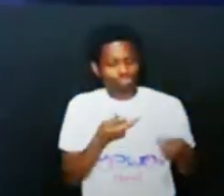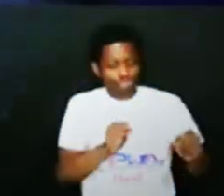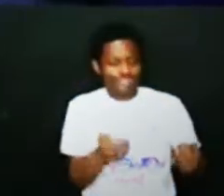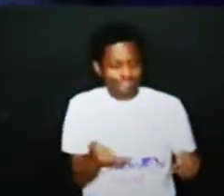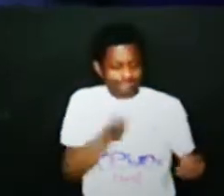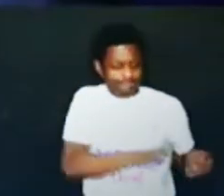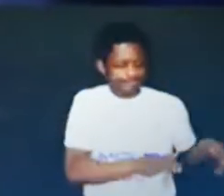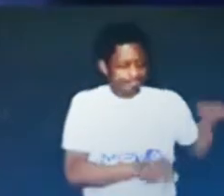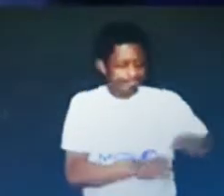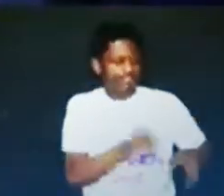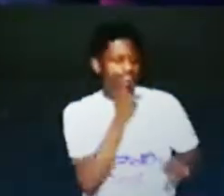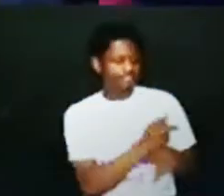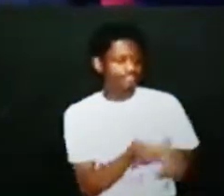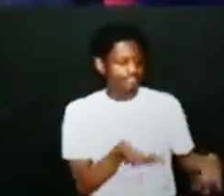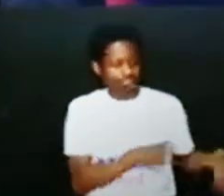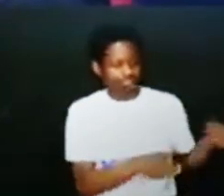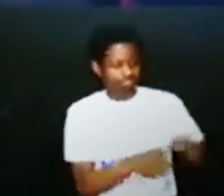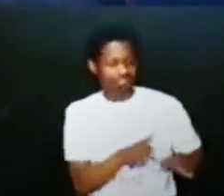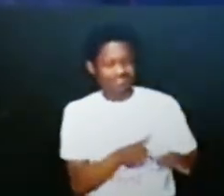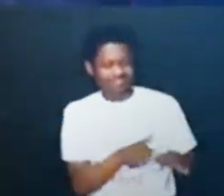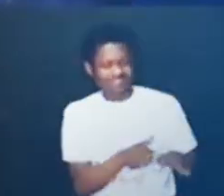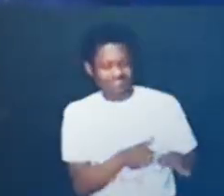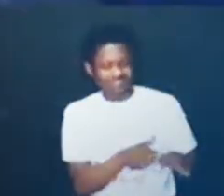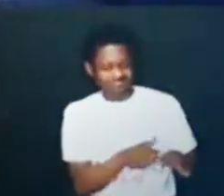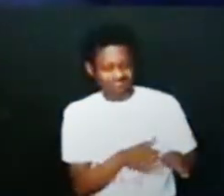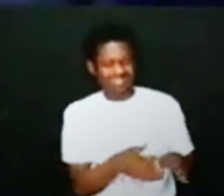cannot look at your face.